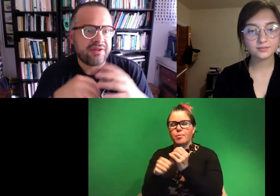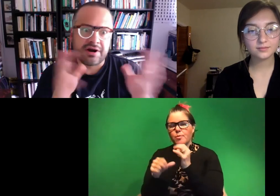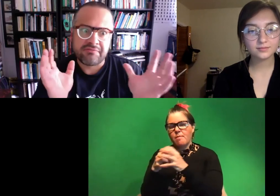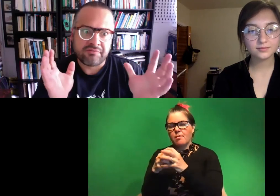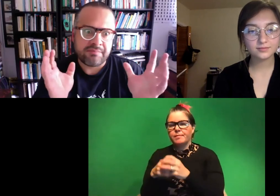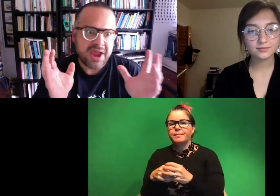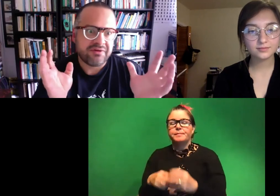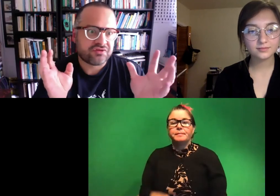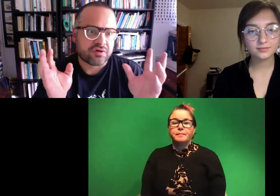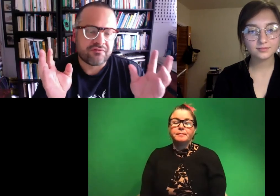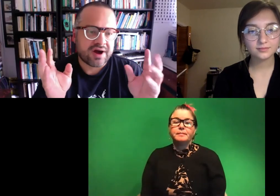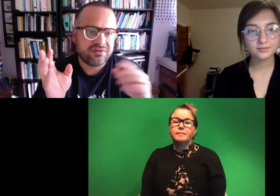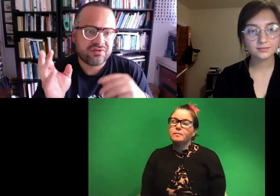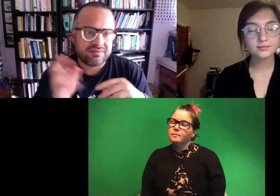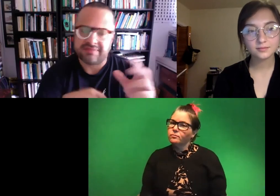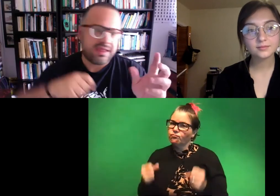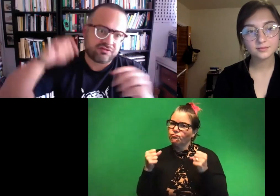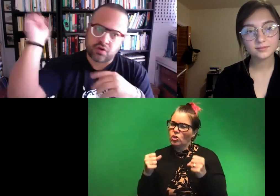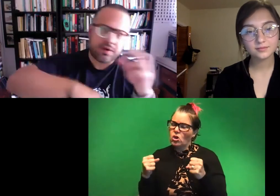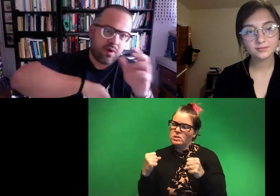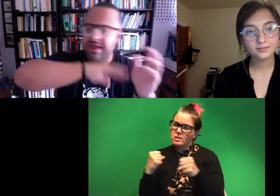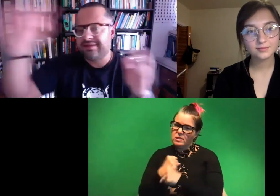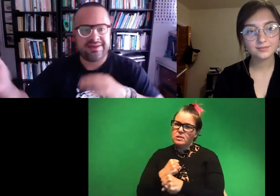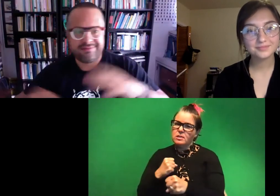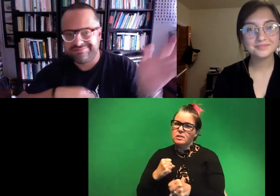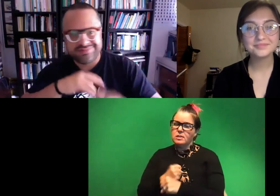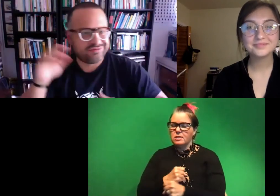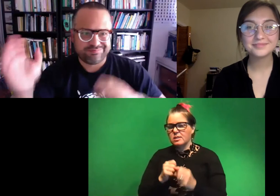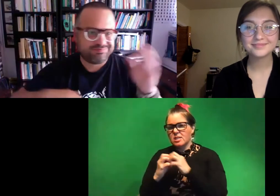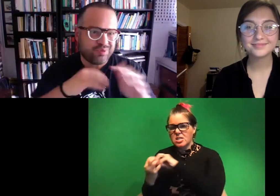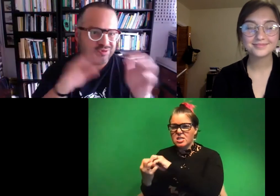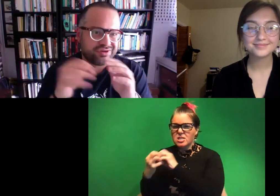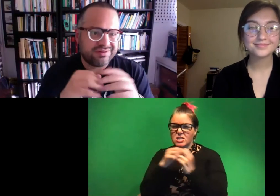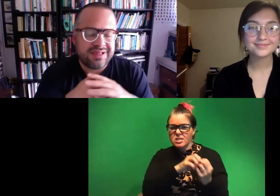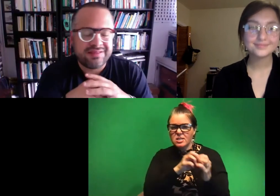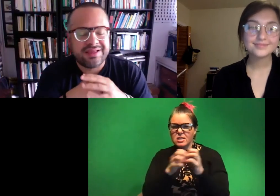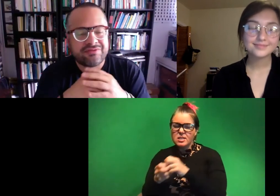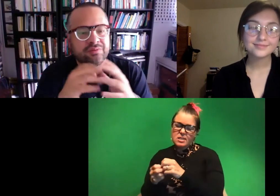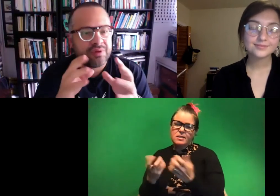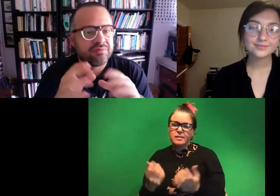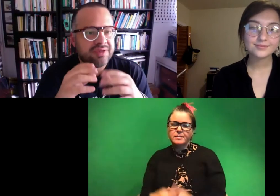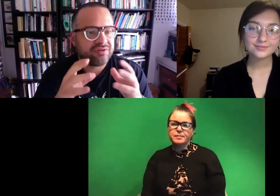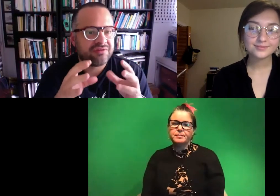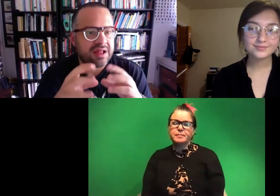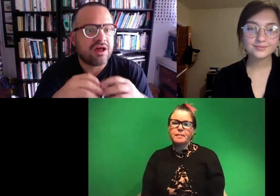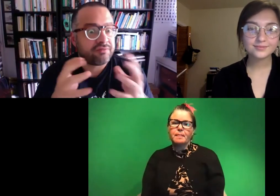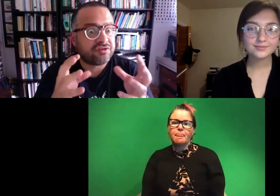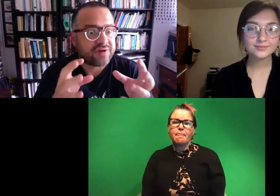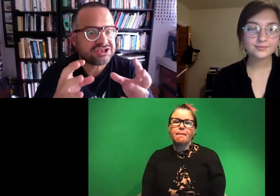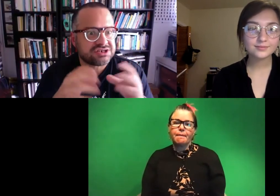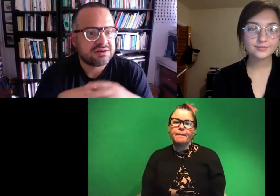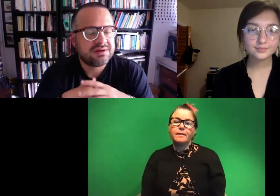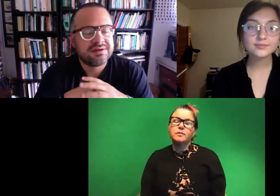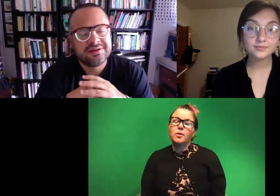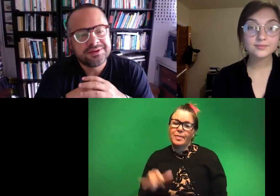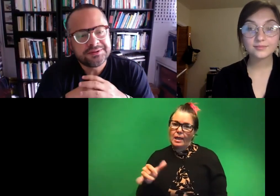and they are very strong fights. Like they throw it away, they push it, so it's a lot of